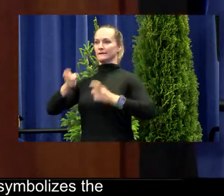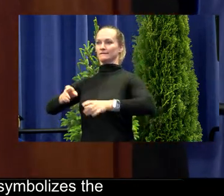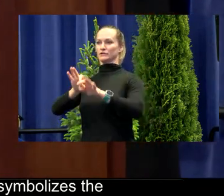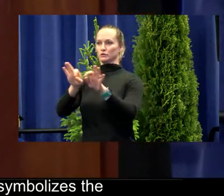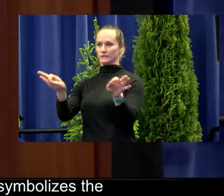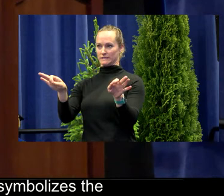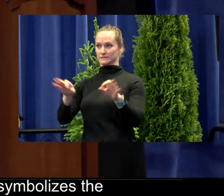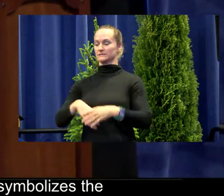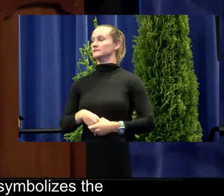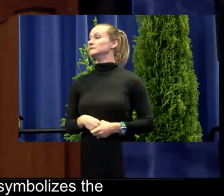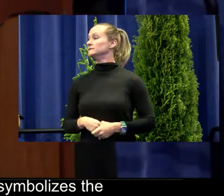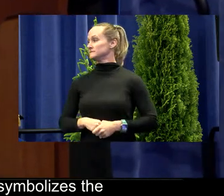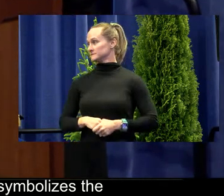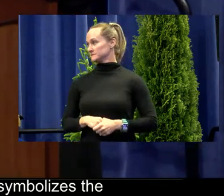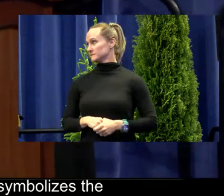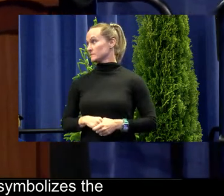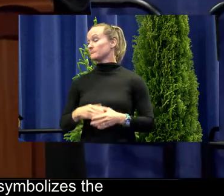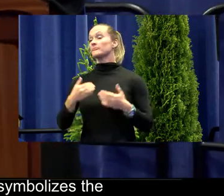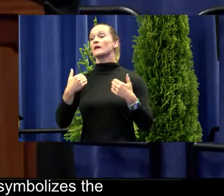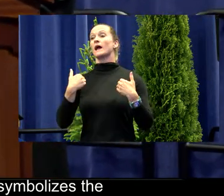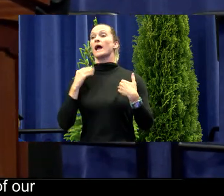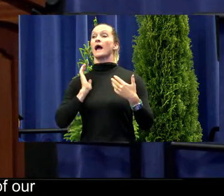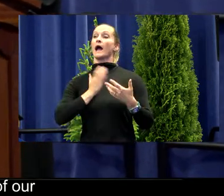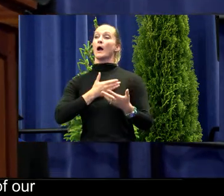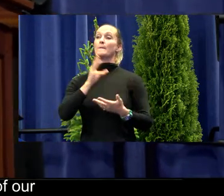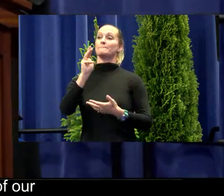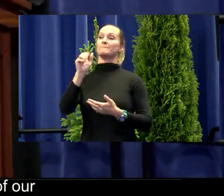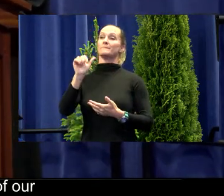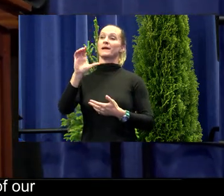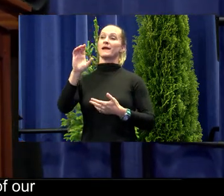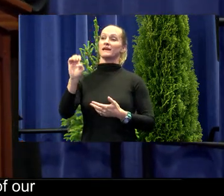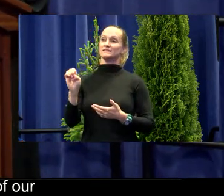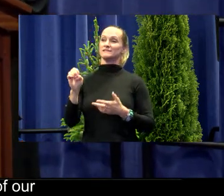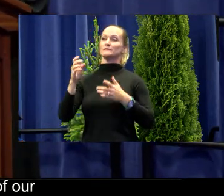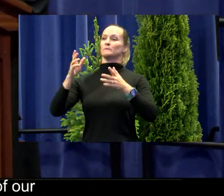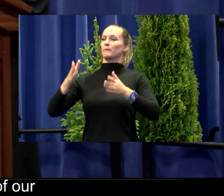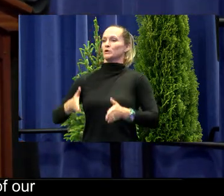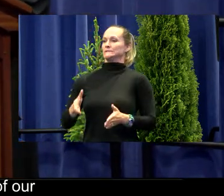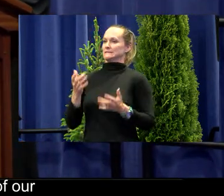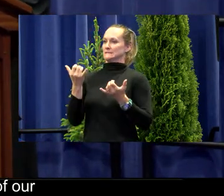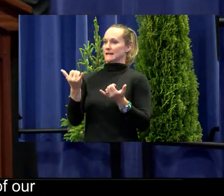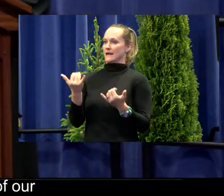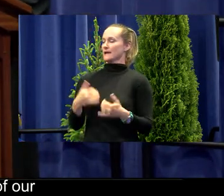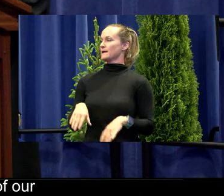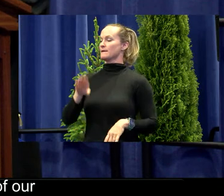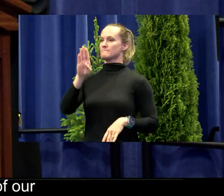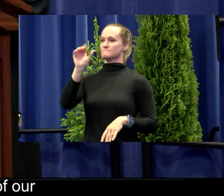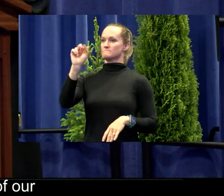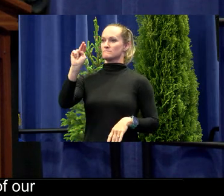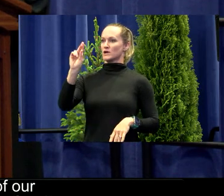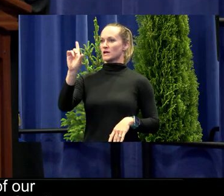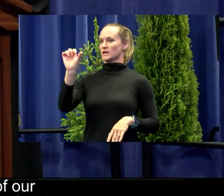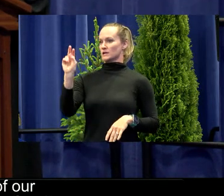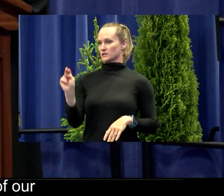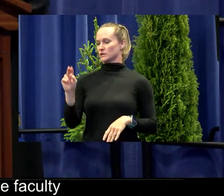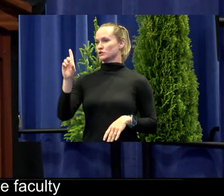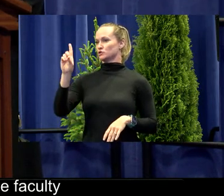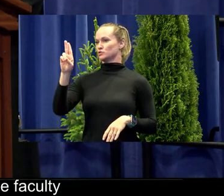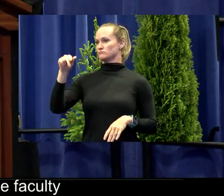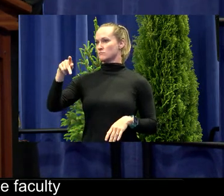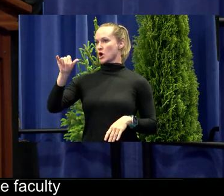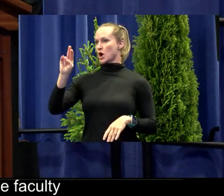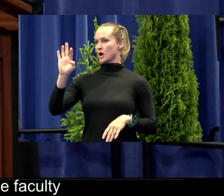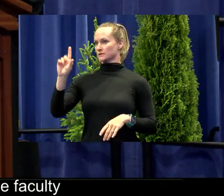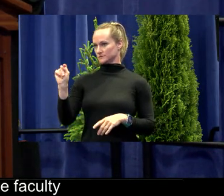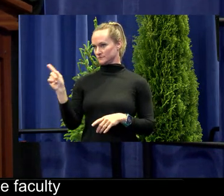outstanding faculty. Our mace bearer today is the President of the Faculty Senate, Brandon DuPont. To bring you